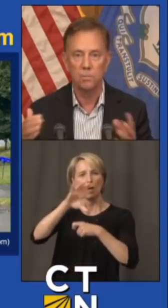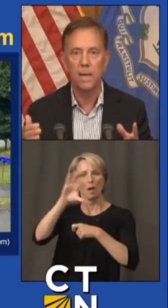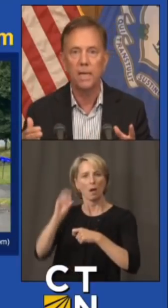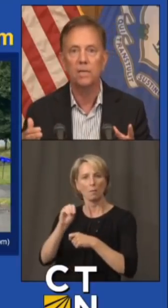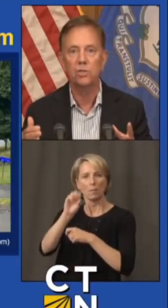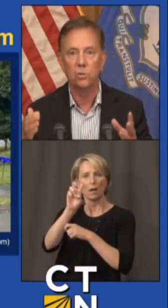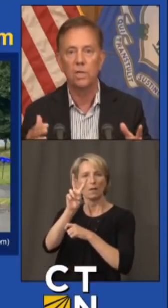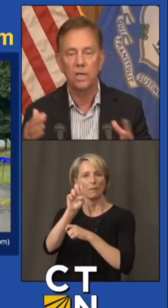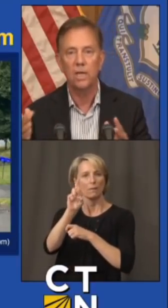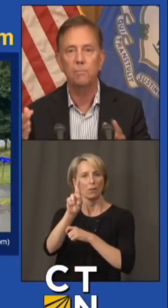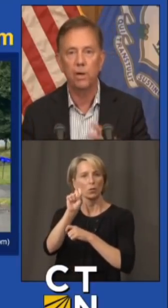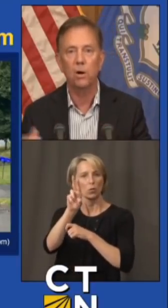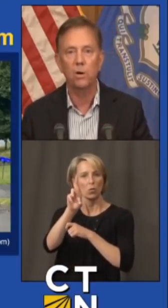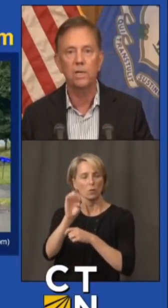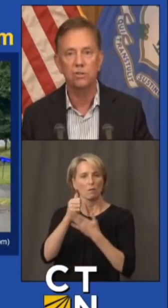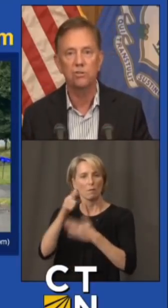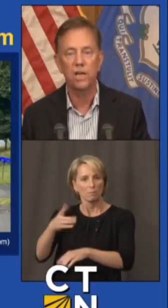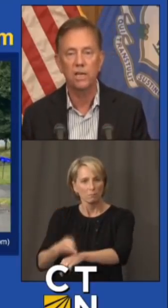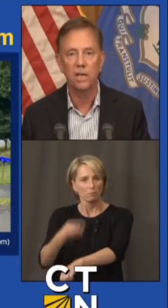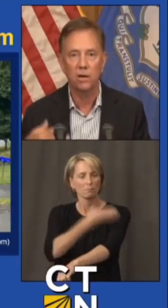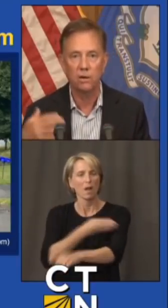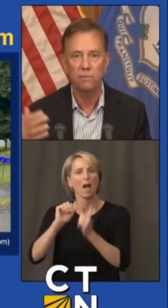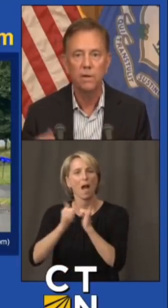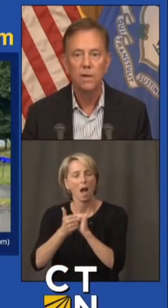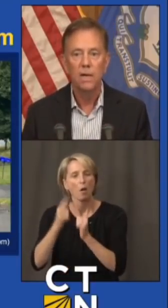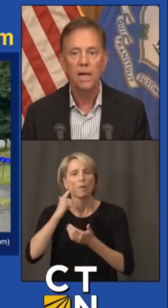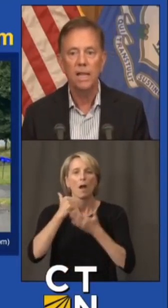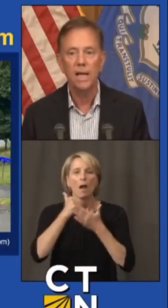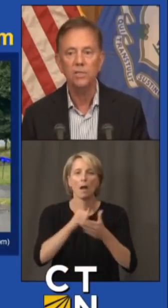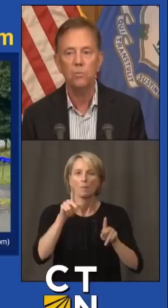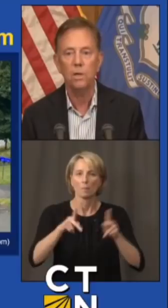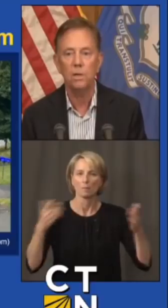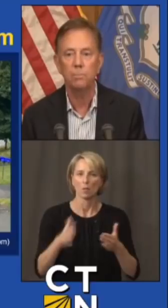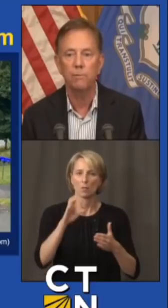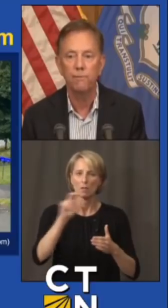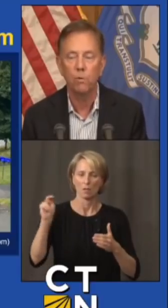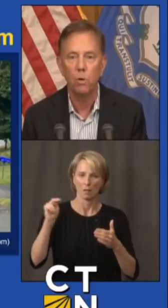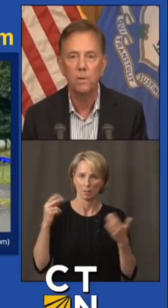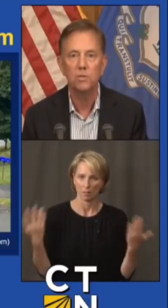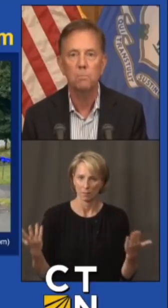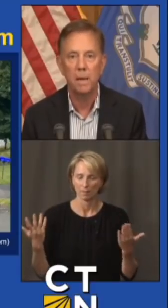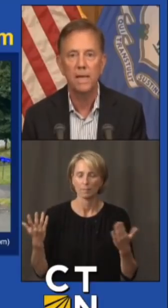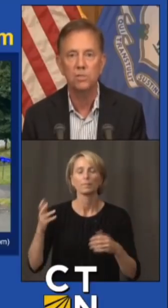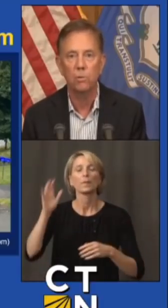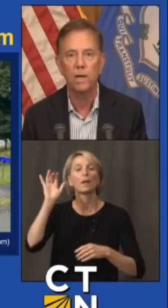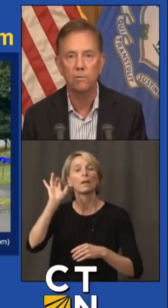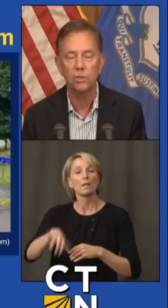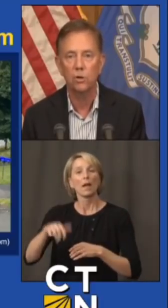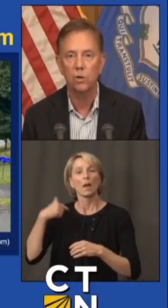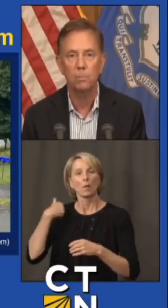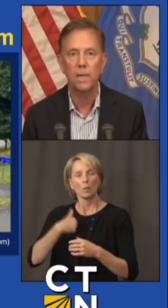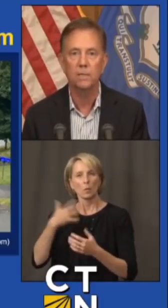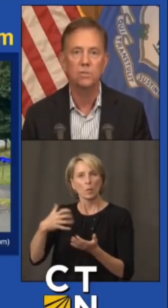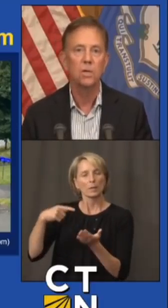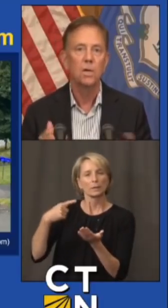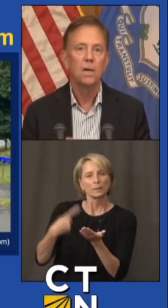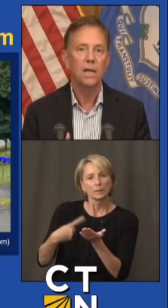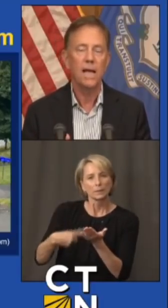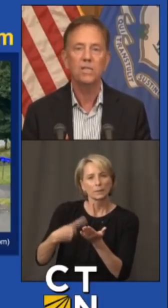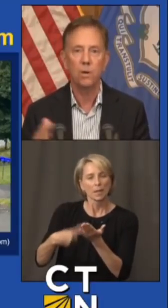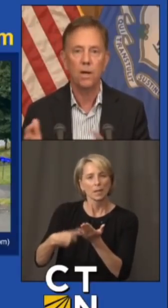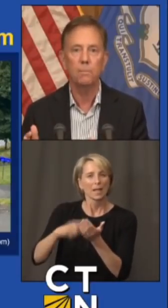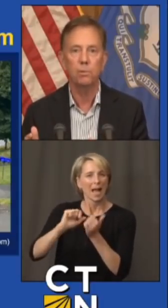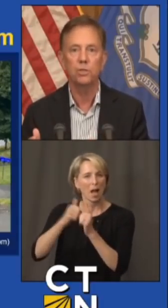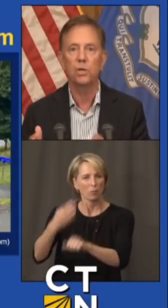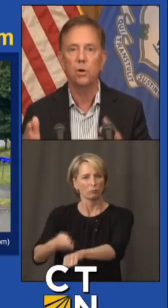in terms of making sure the key priorities are taken care of. And that's what a performance-based rate of return means.